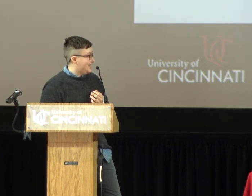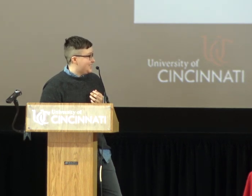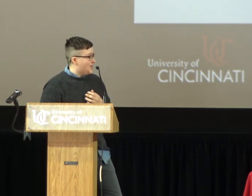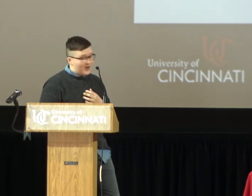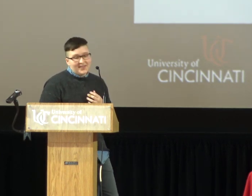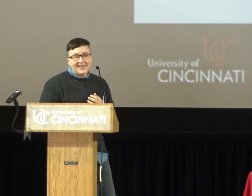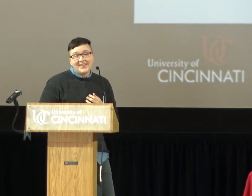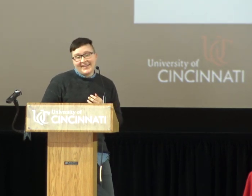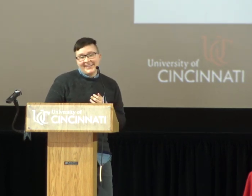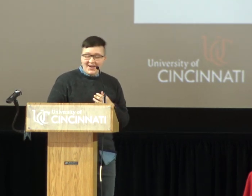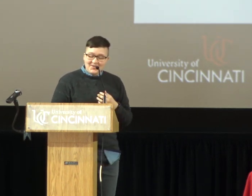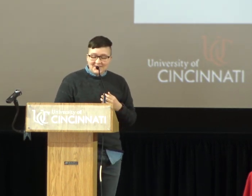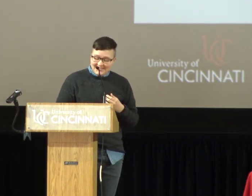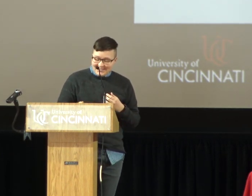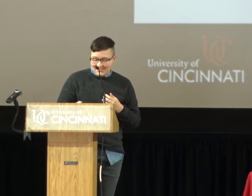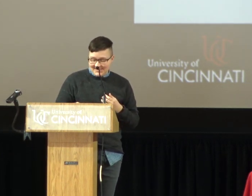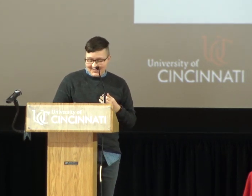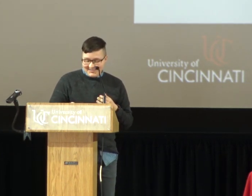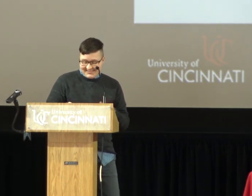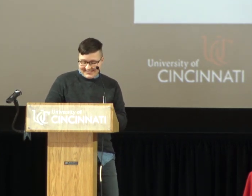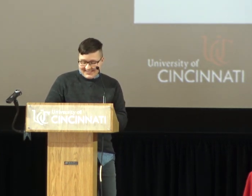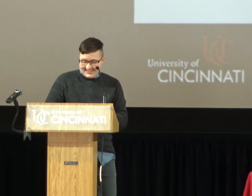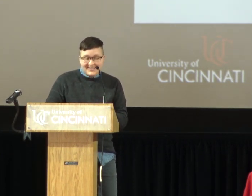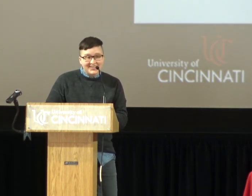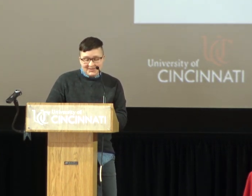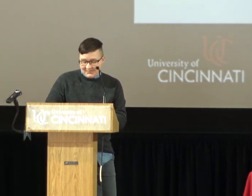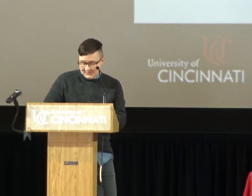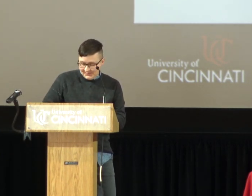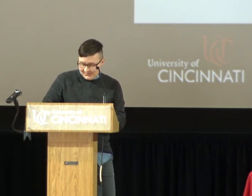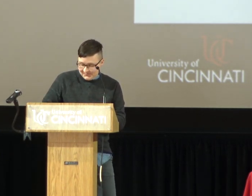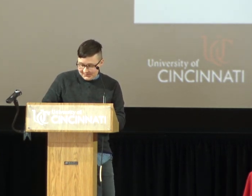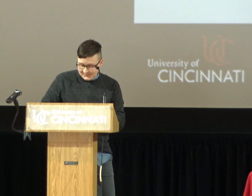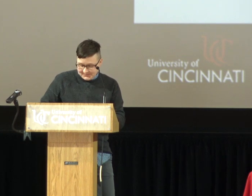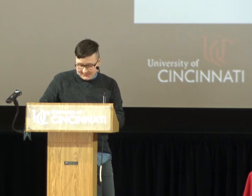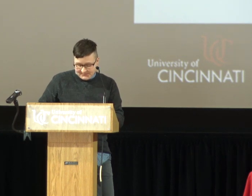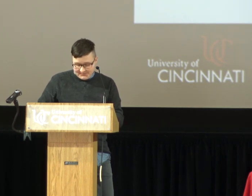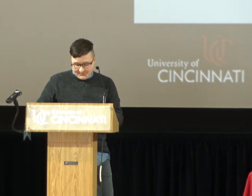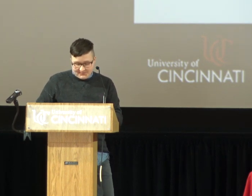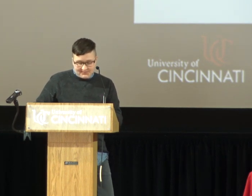right here. Okay. I will go sit down too. Yeah. Thank you.